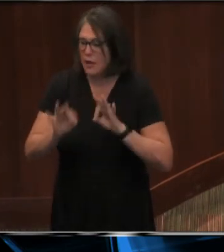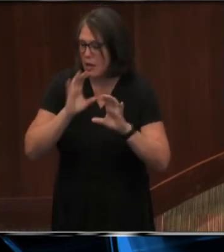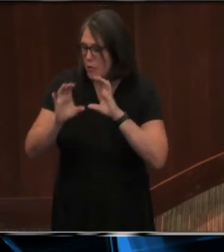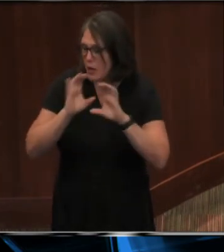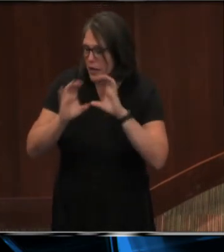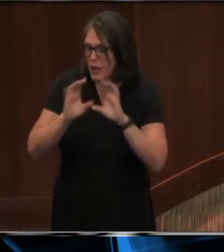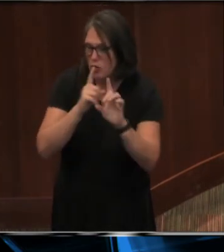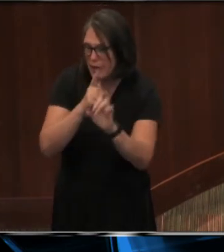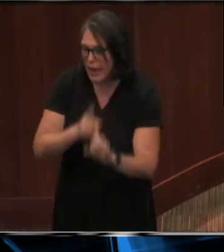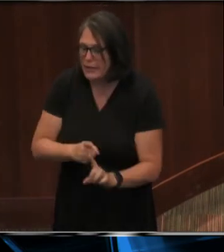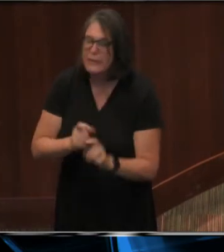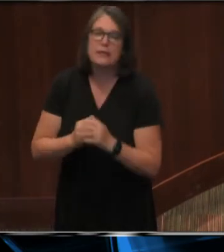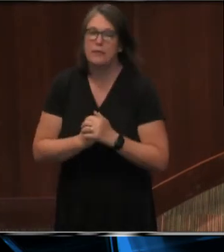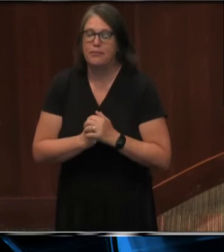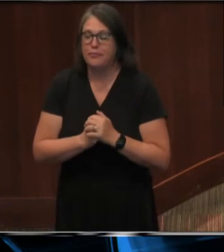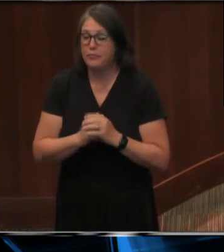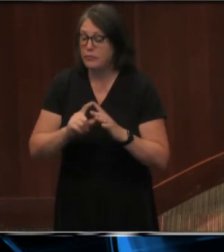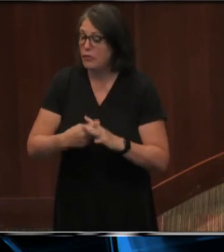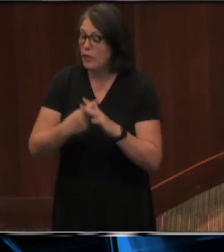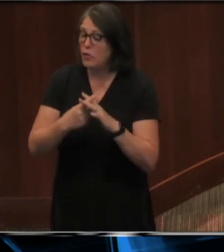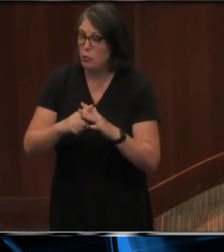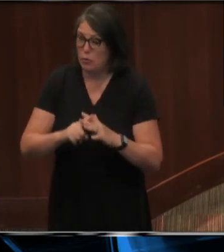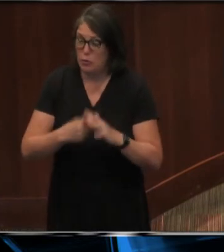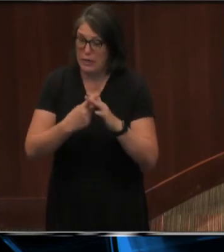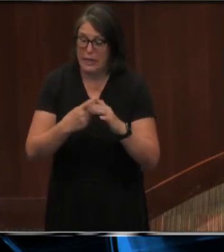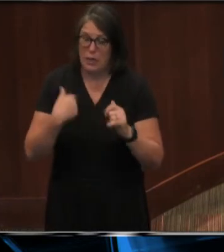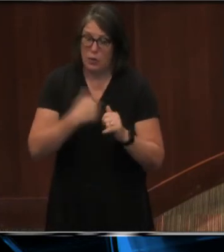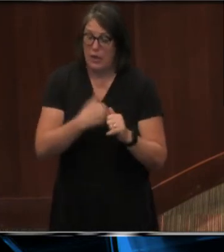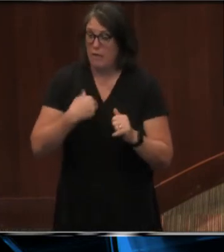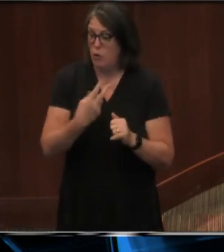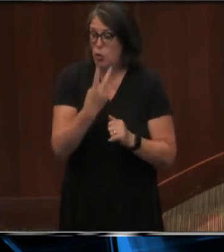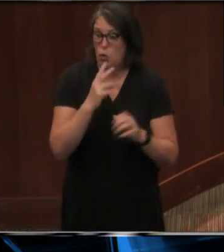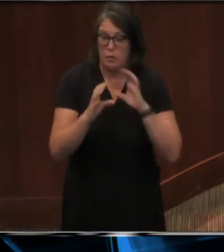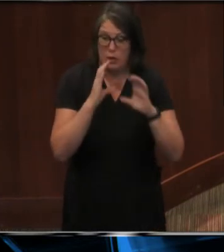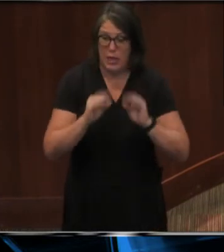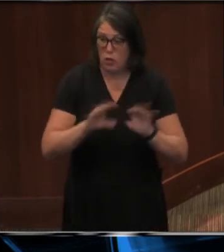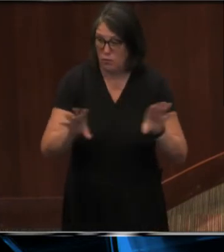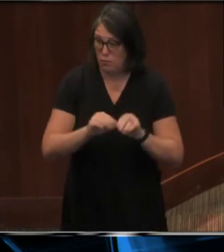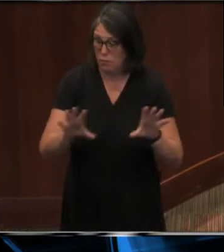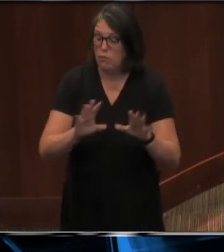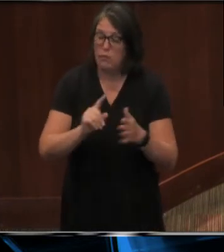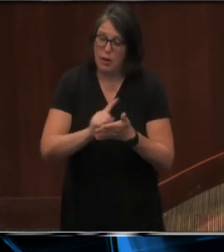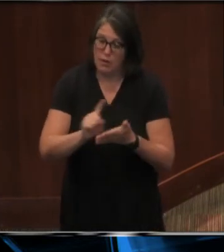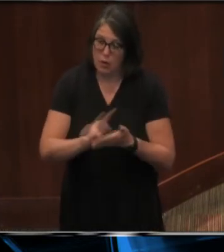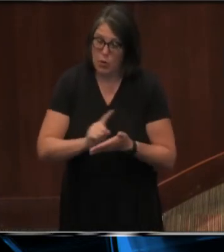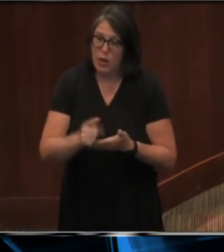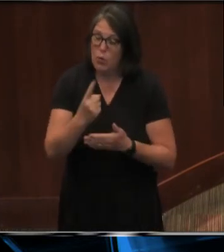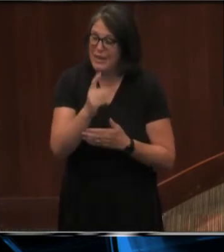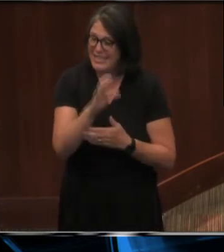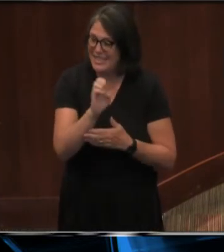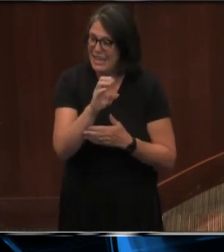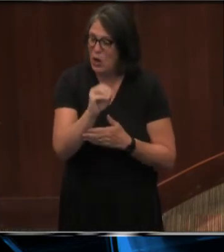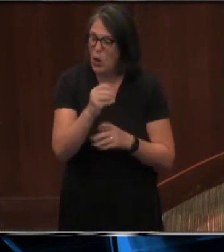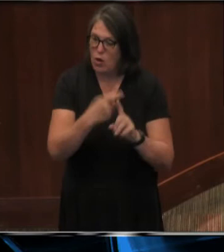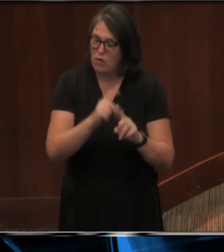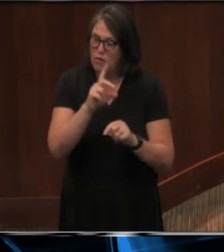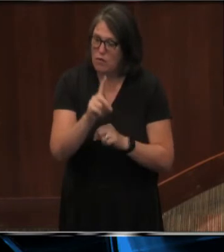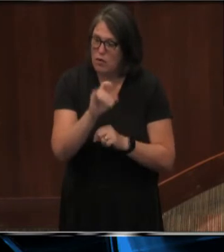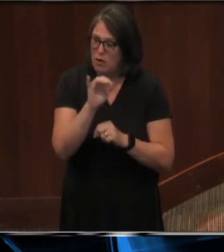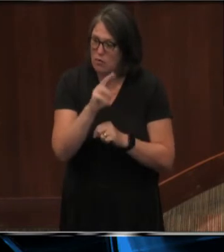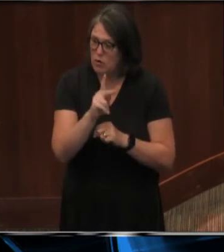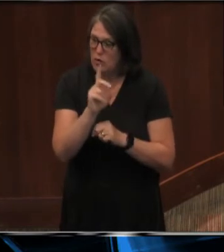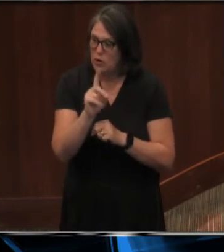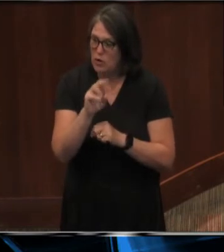tactics. To begin with, we have 2 communications going out per week. One is a CEO letter from Dirk Draper, our president